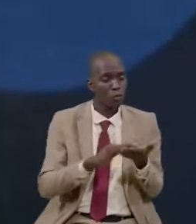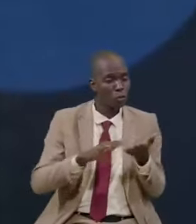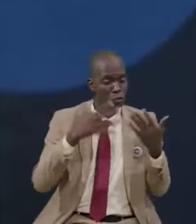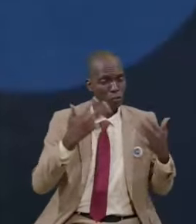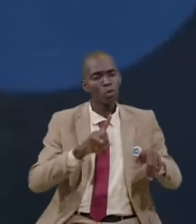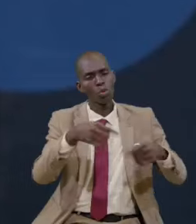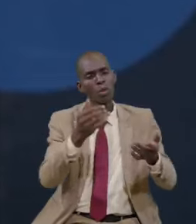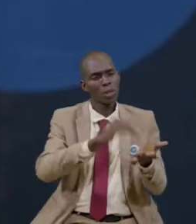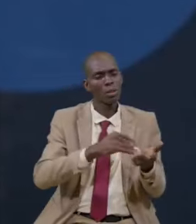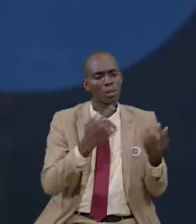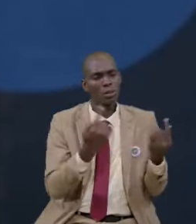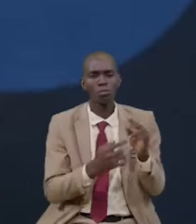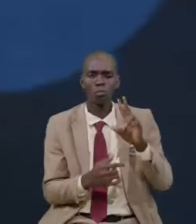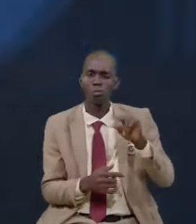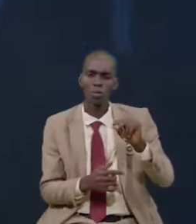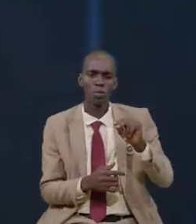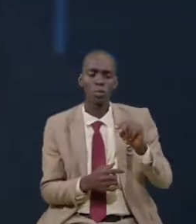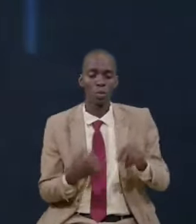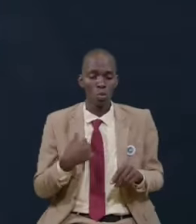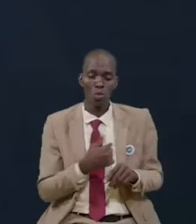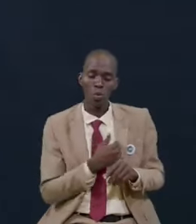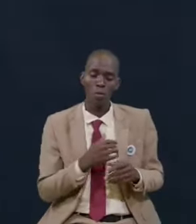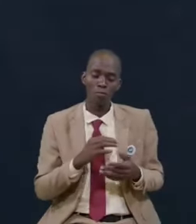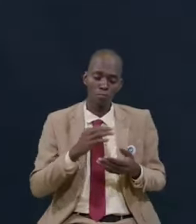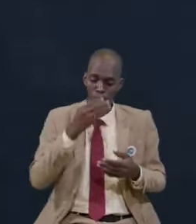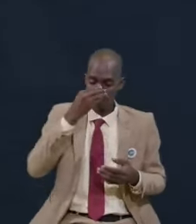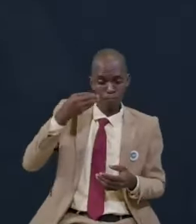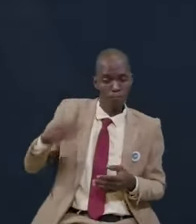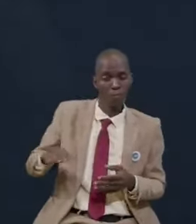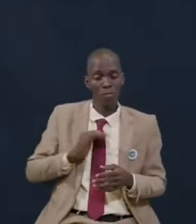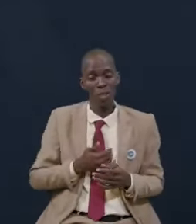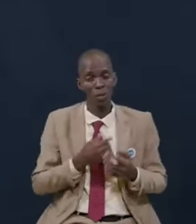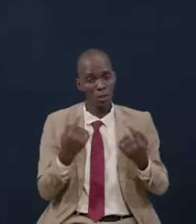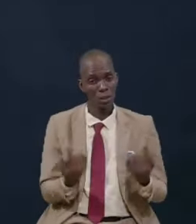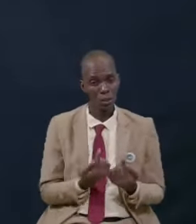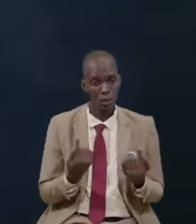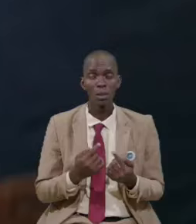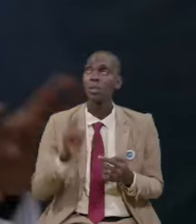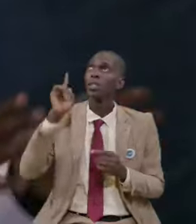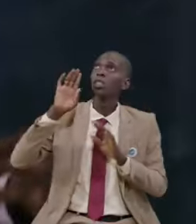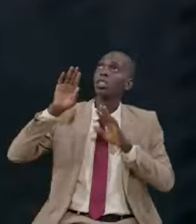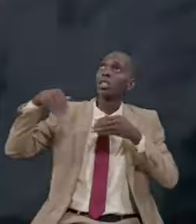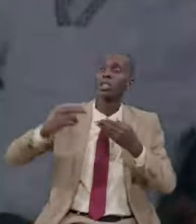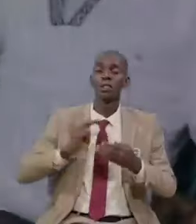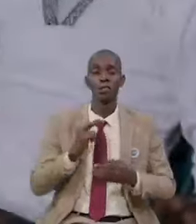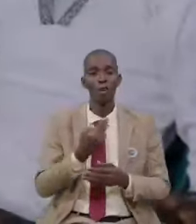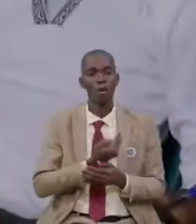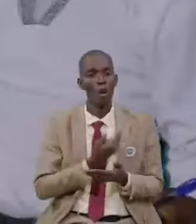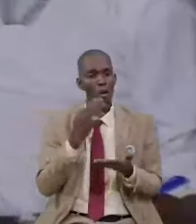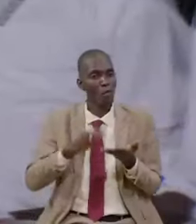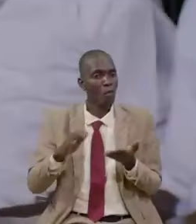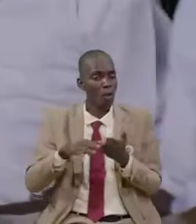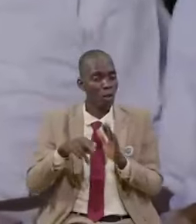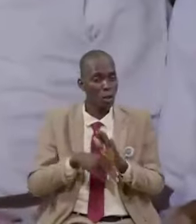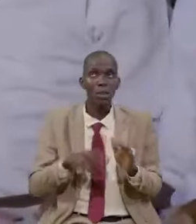and we forsake, and he gives us mercy, and he gives us forgiveness, and he gives us conversion,